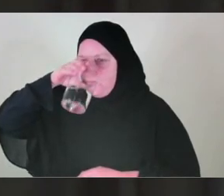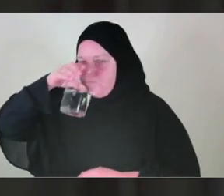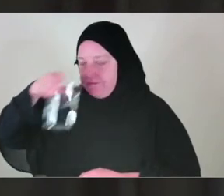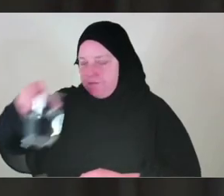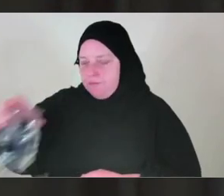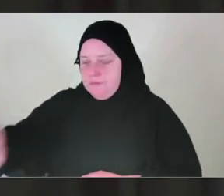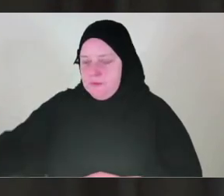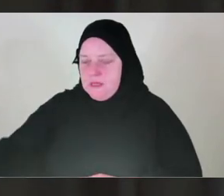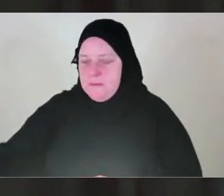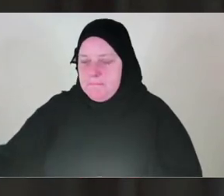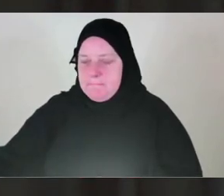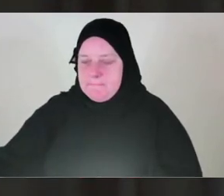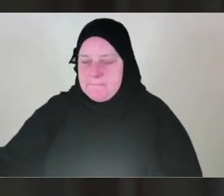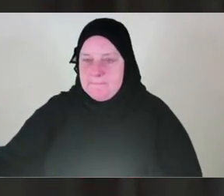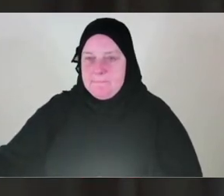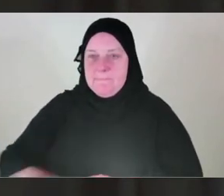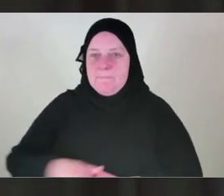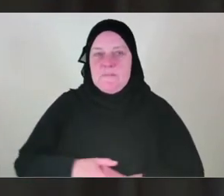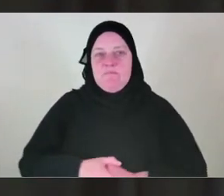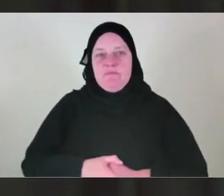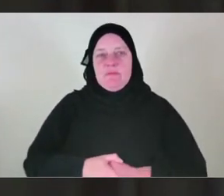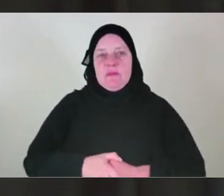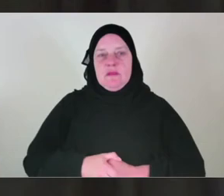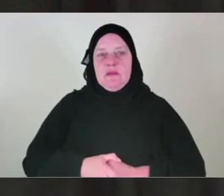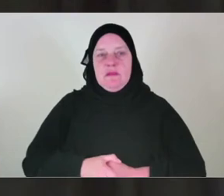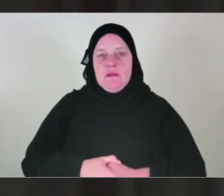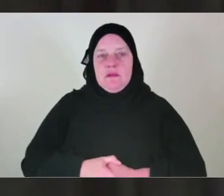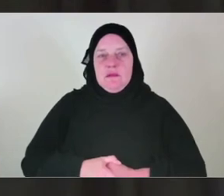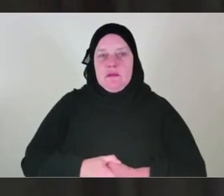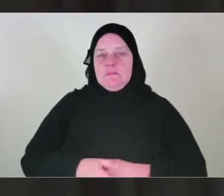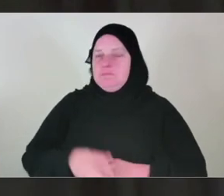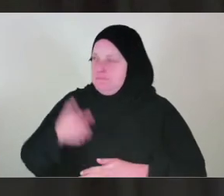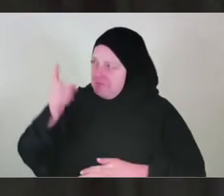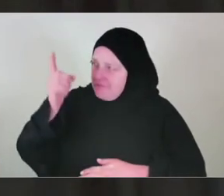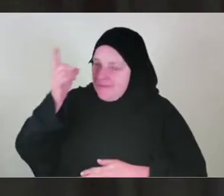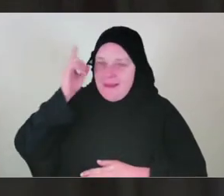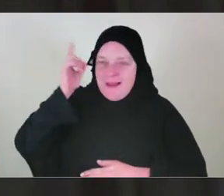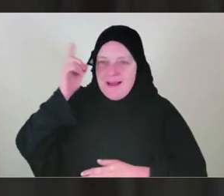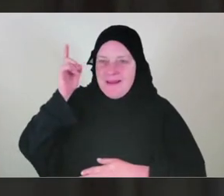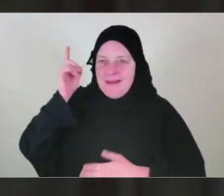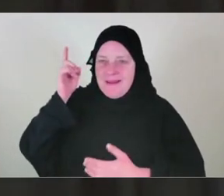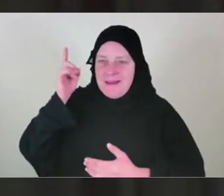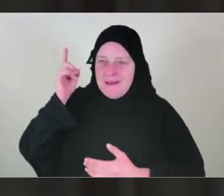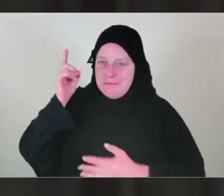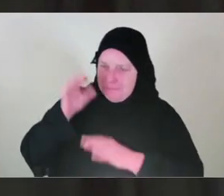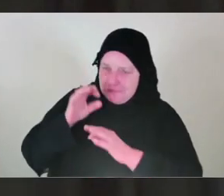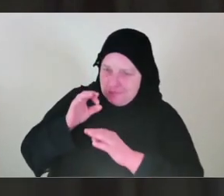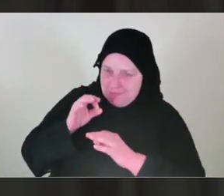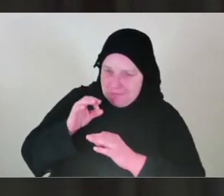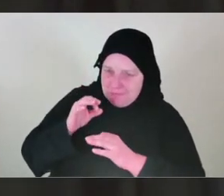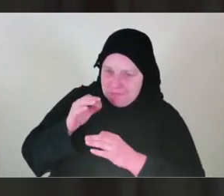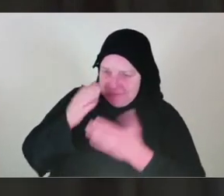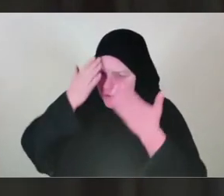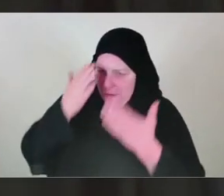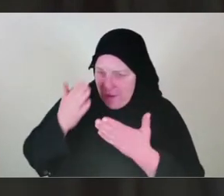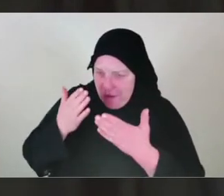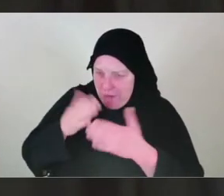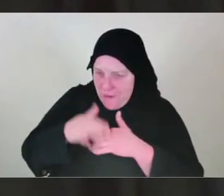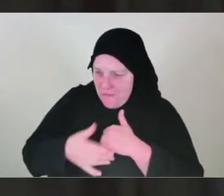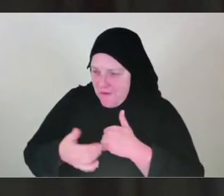He said, does Allah not know if Abu Bakr is pleased with him or angered with